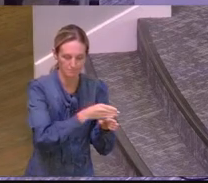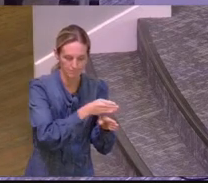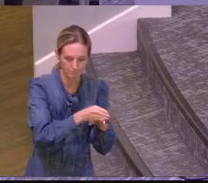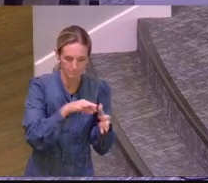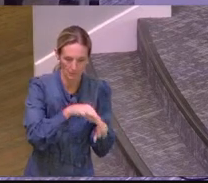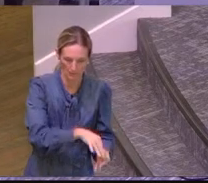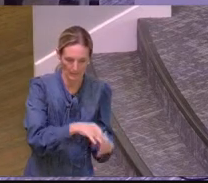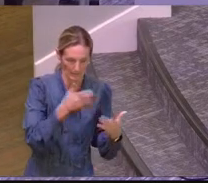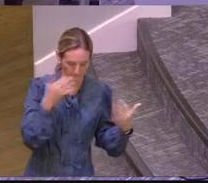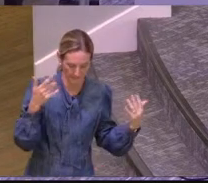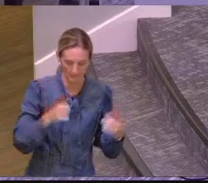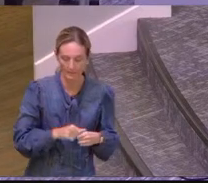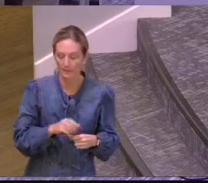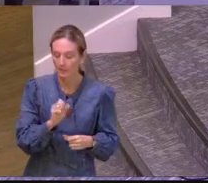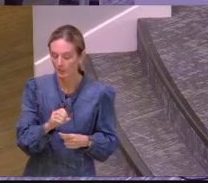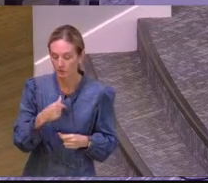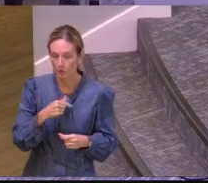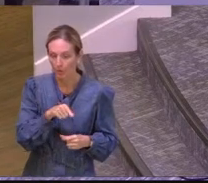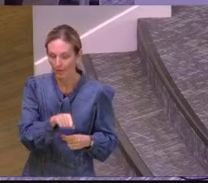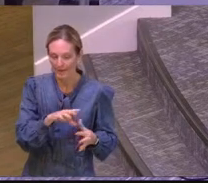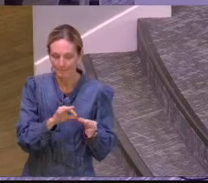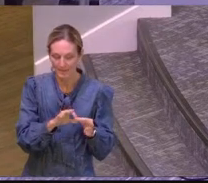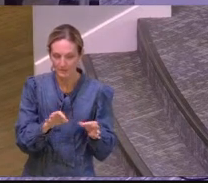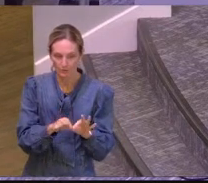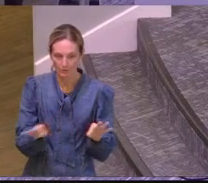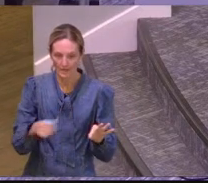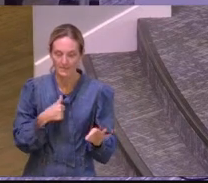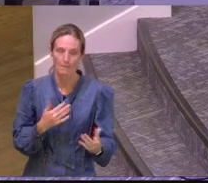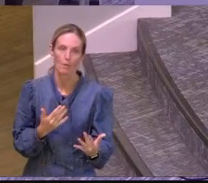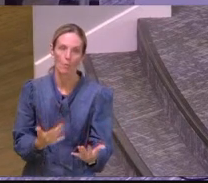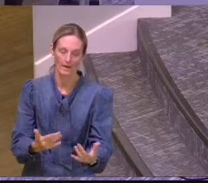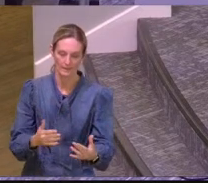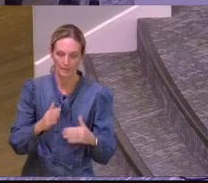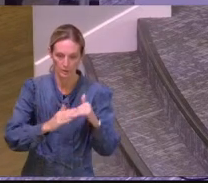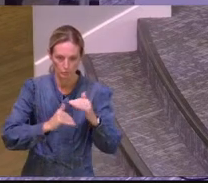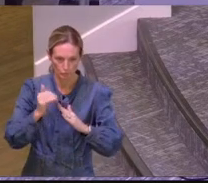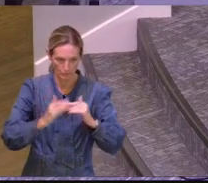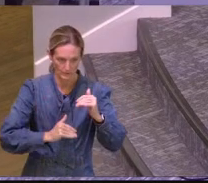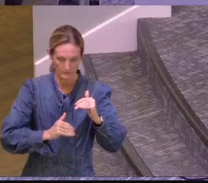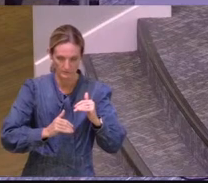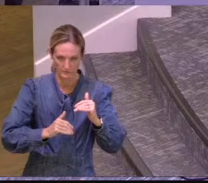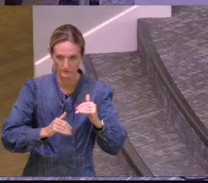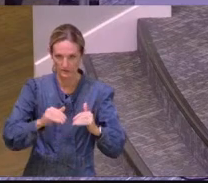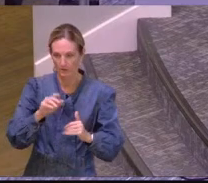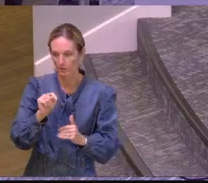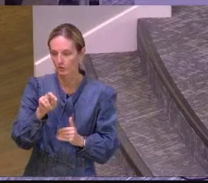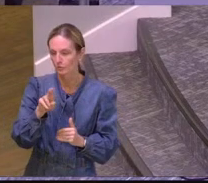a phrase that I've been waiting to hear, and that's construction trades.